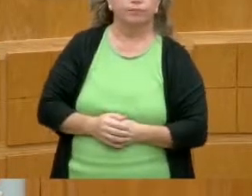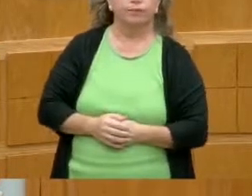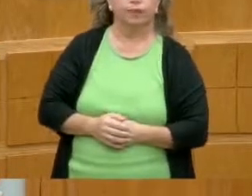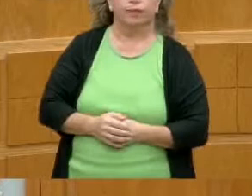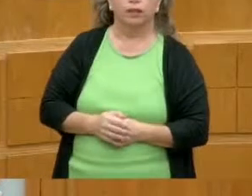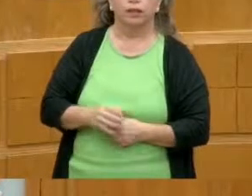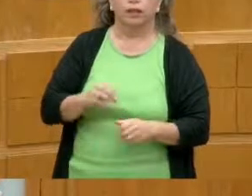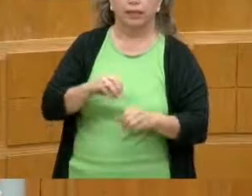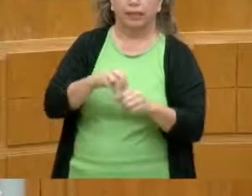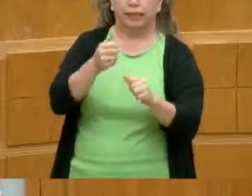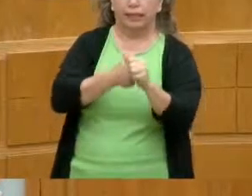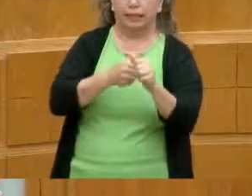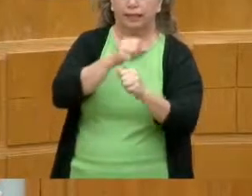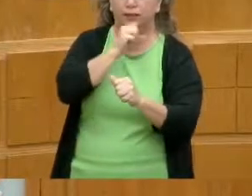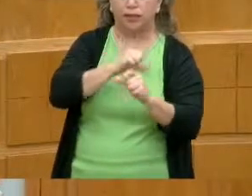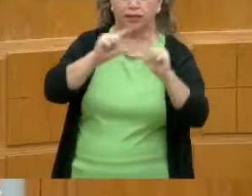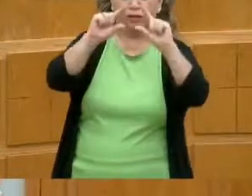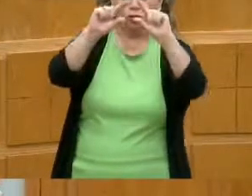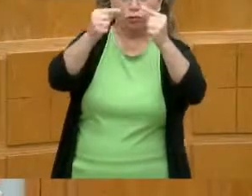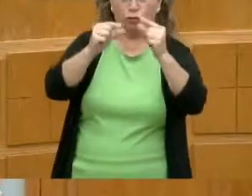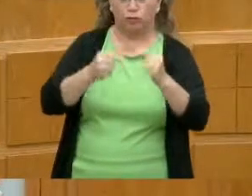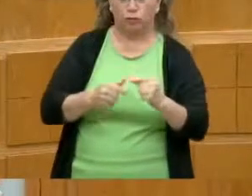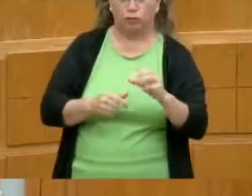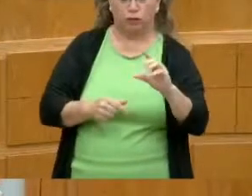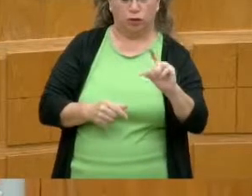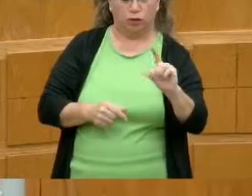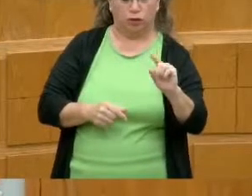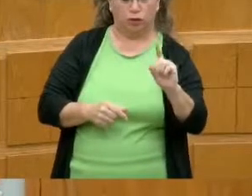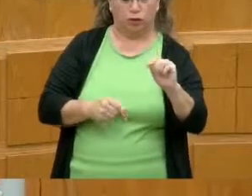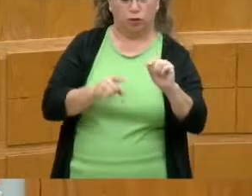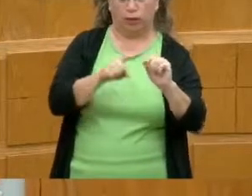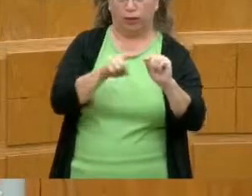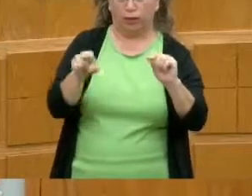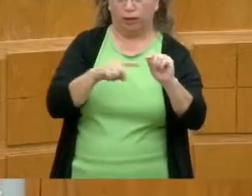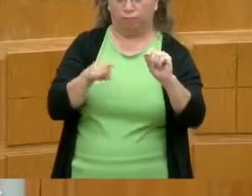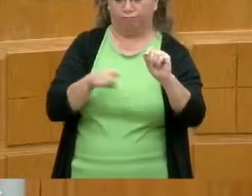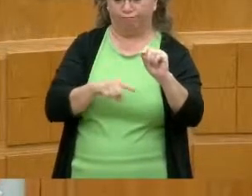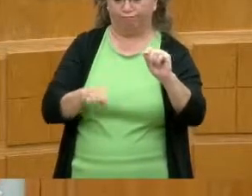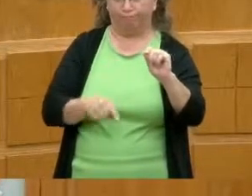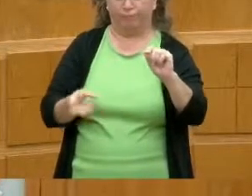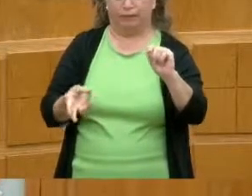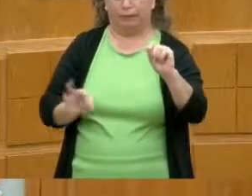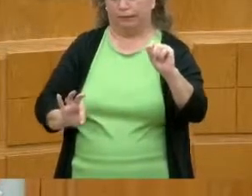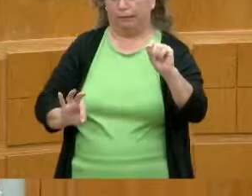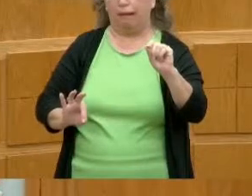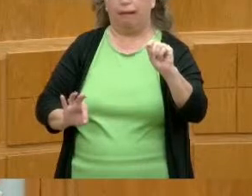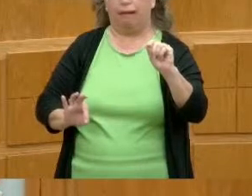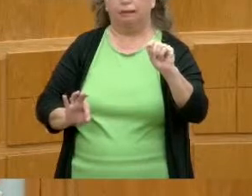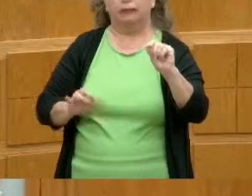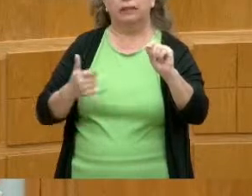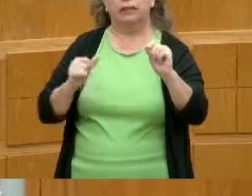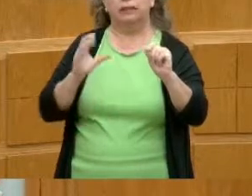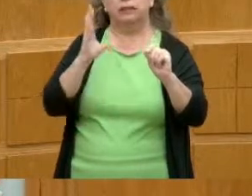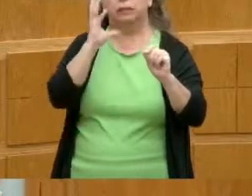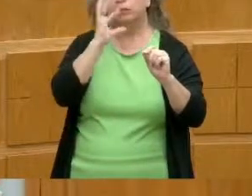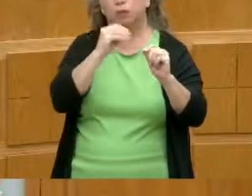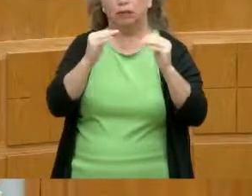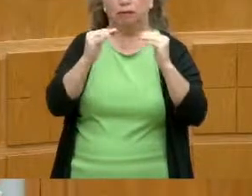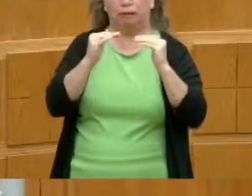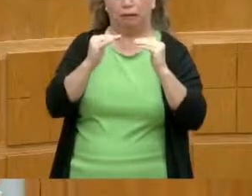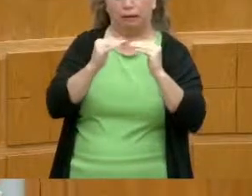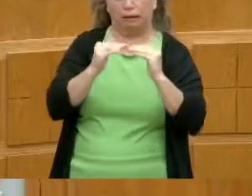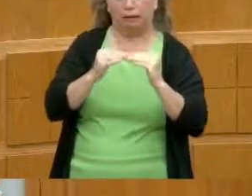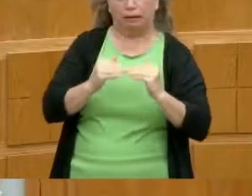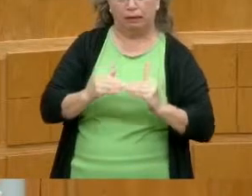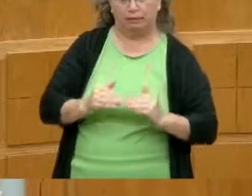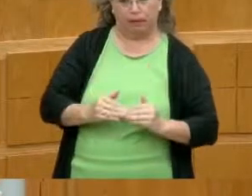age brackets, the 20 to about 69, there's still a pretty even distribution when you take that total of 242 and